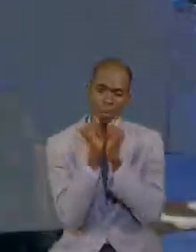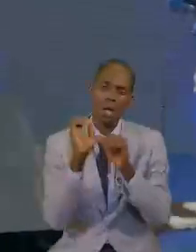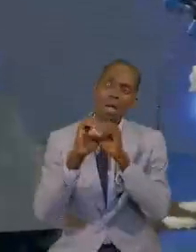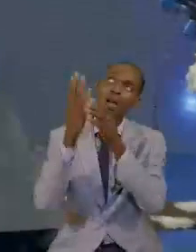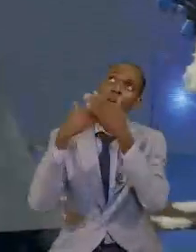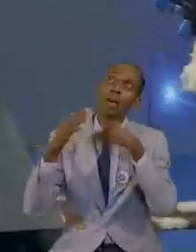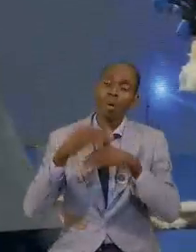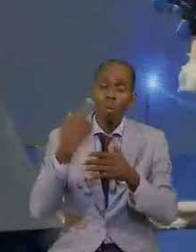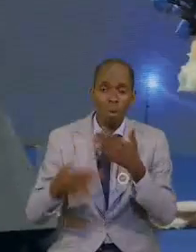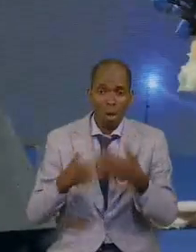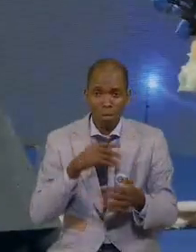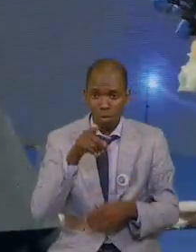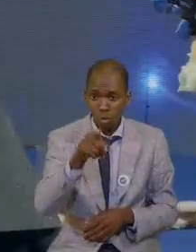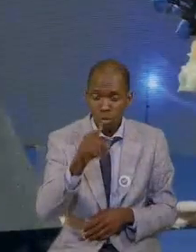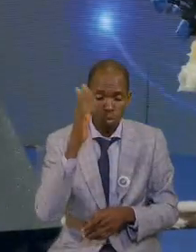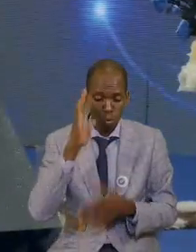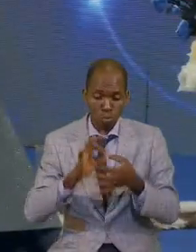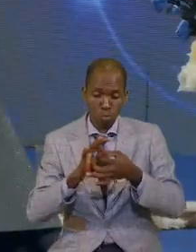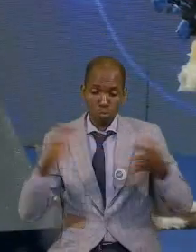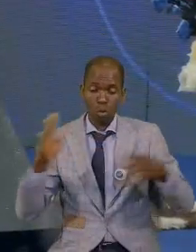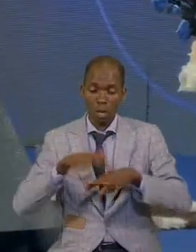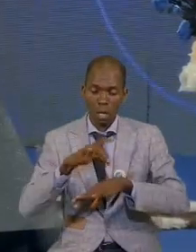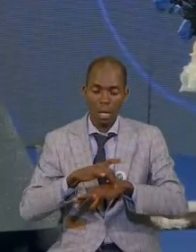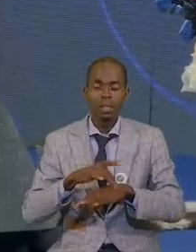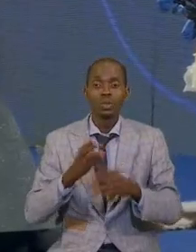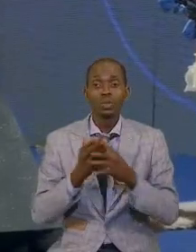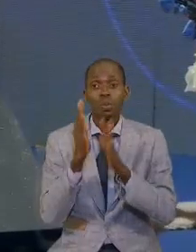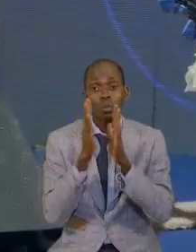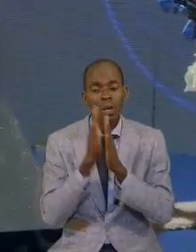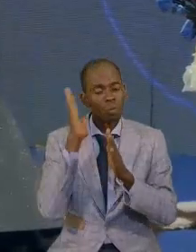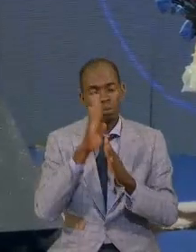loose on earth will be loosed in heaven.